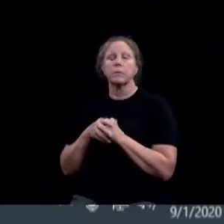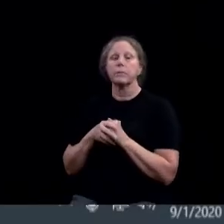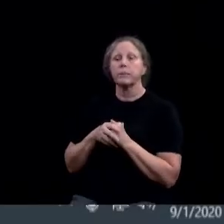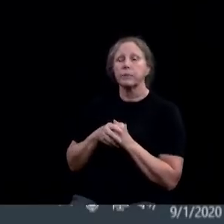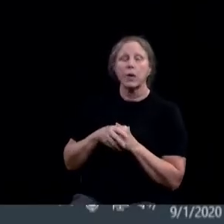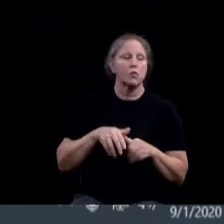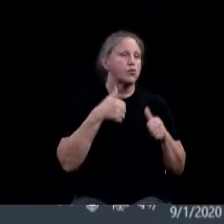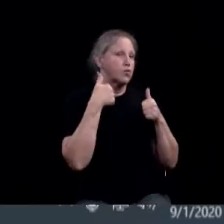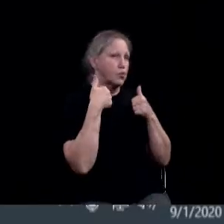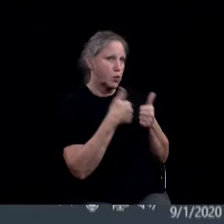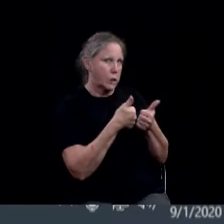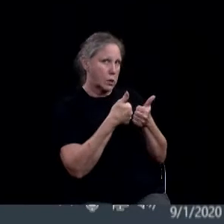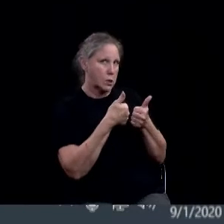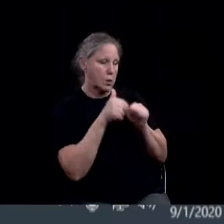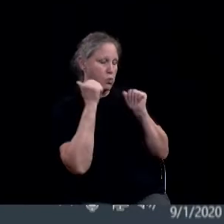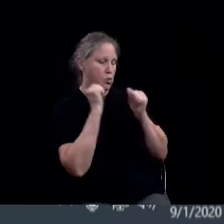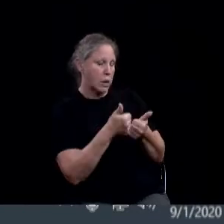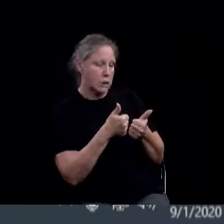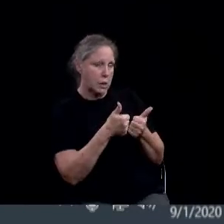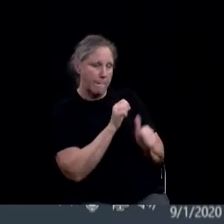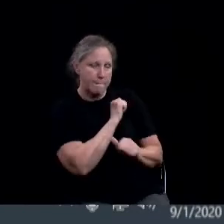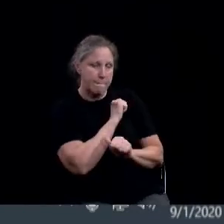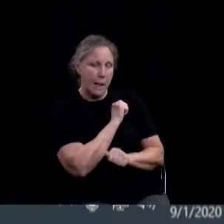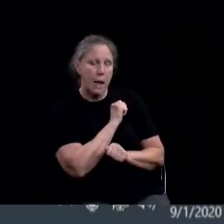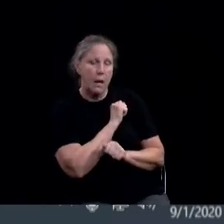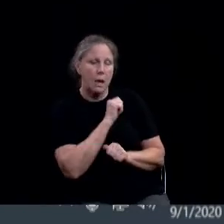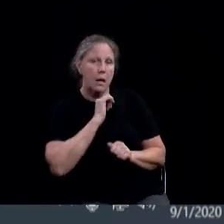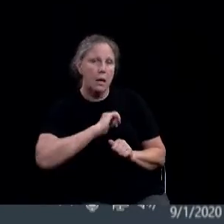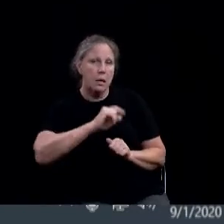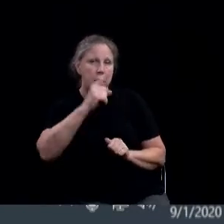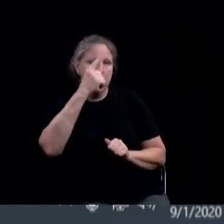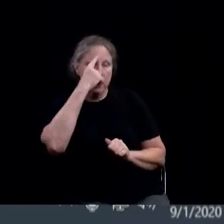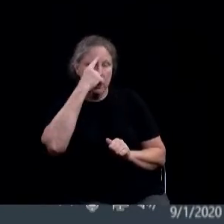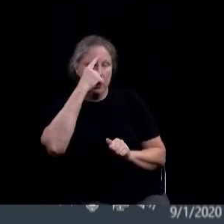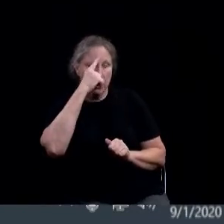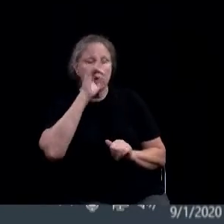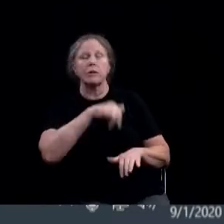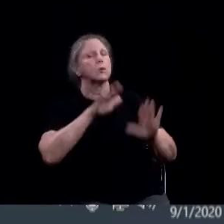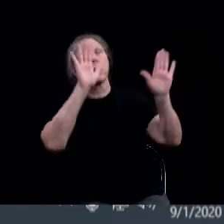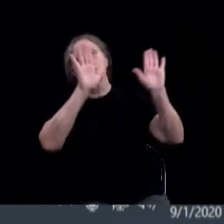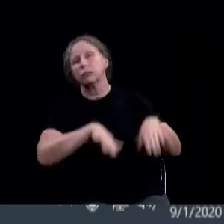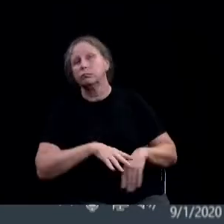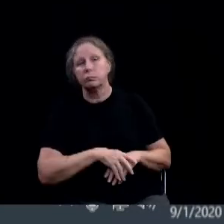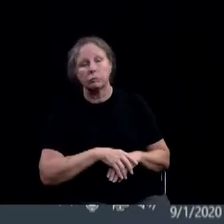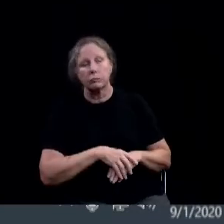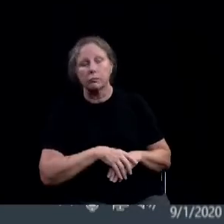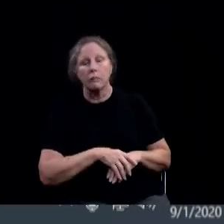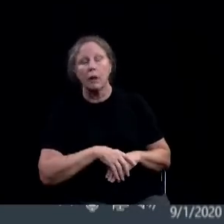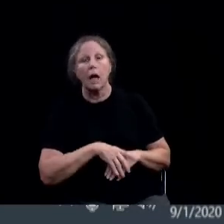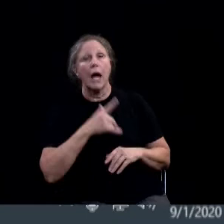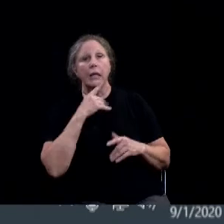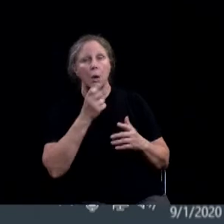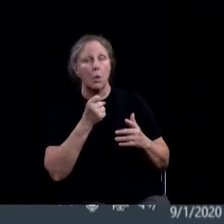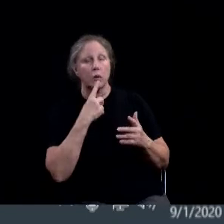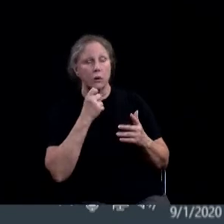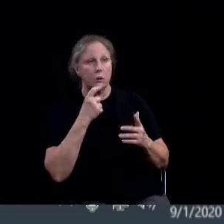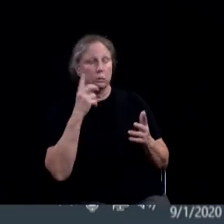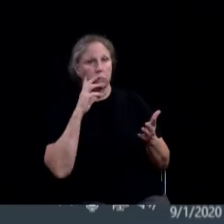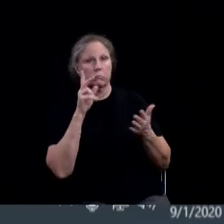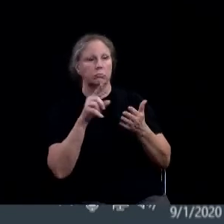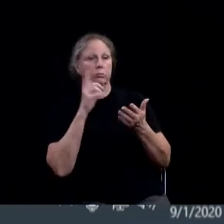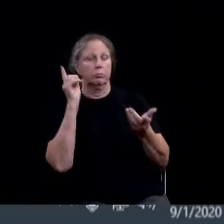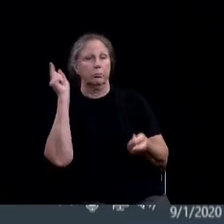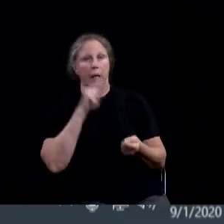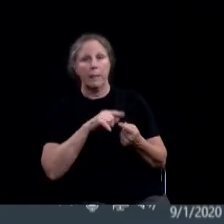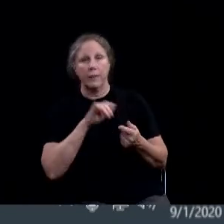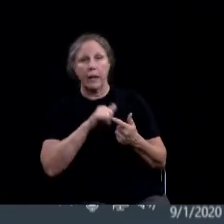I think this is fantastic. I don't want to take the edge off of this because it's very nice. But as Councilman, I do want to see,